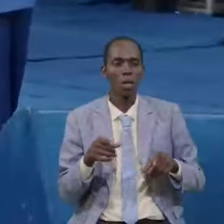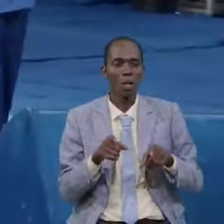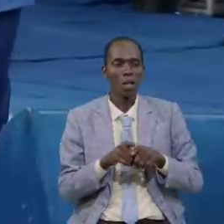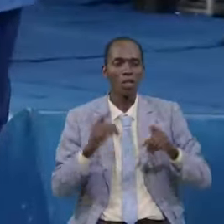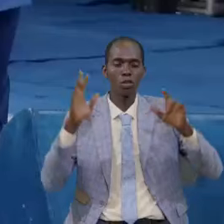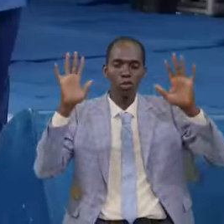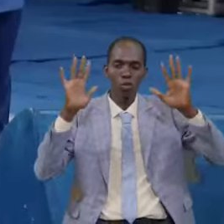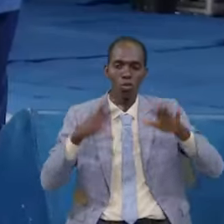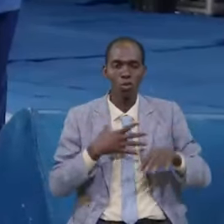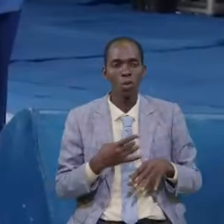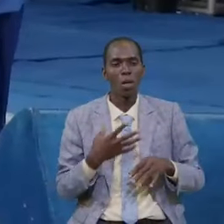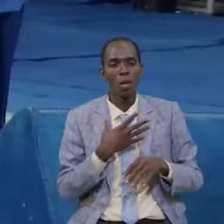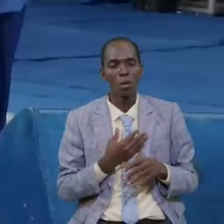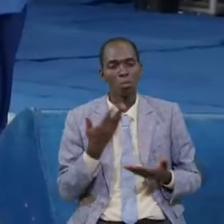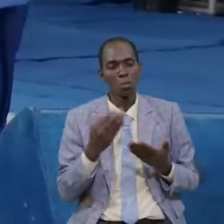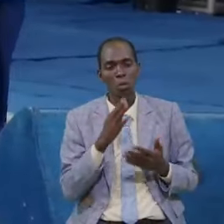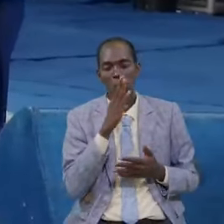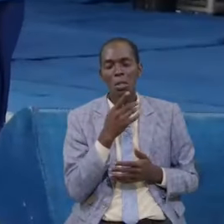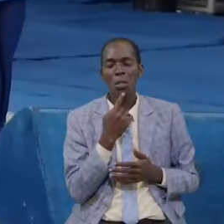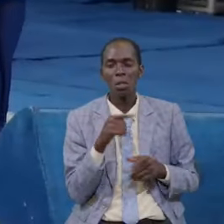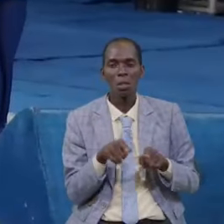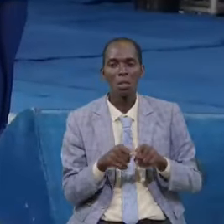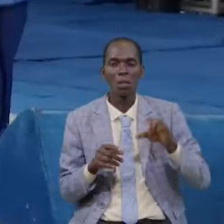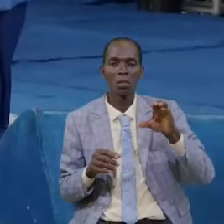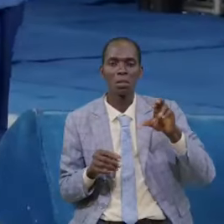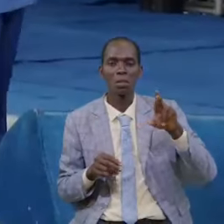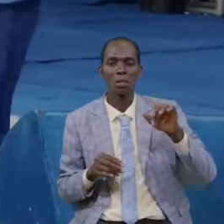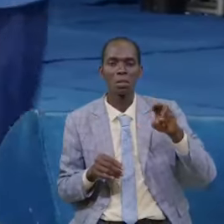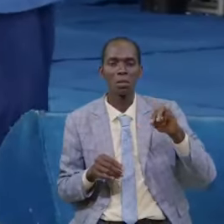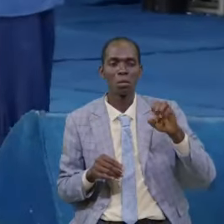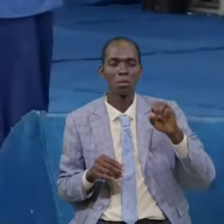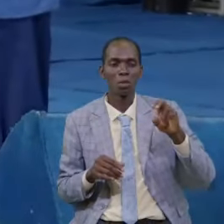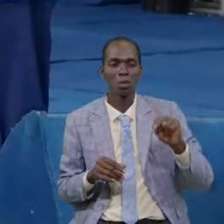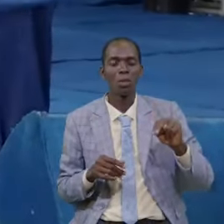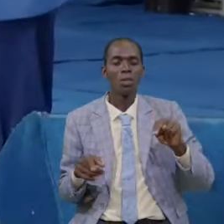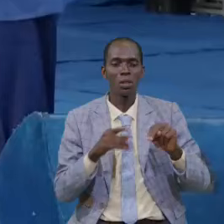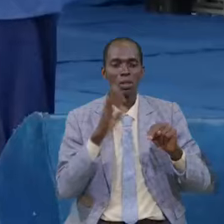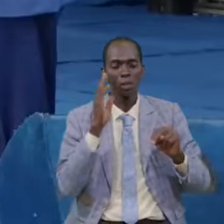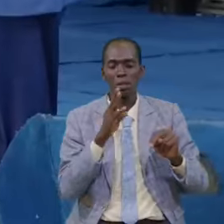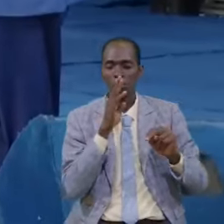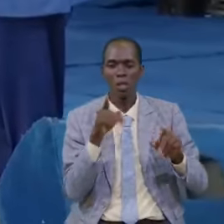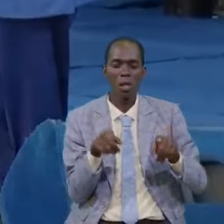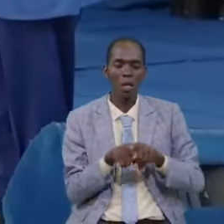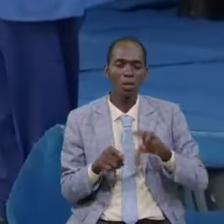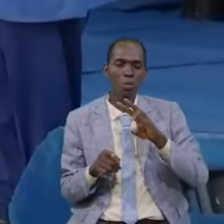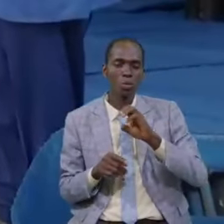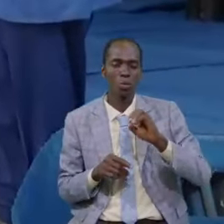by God to glory, and invited by the God of glory. G there is giving